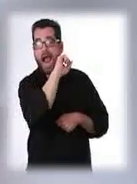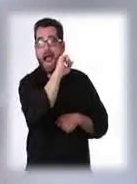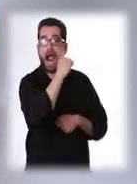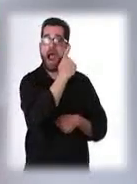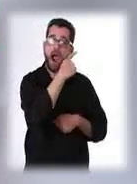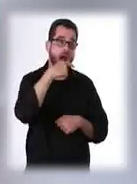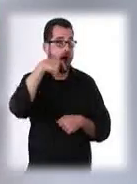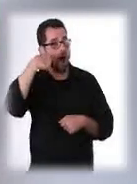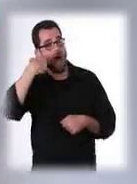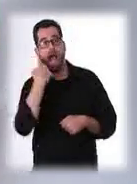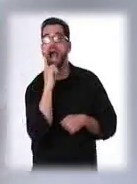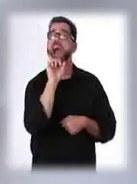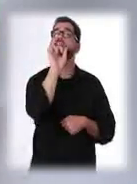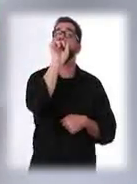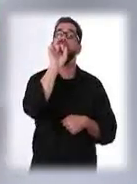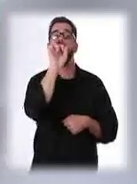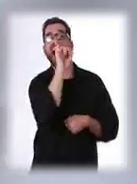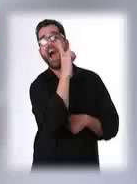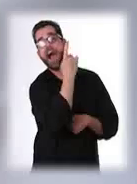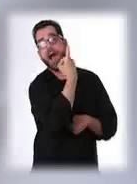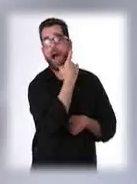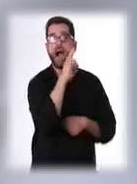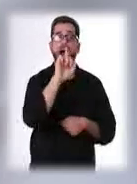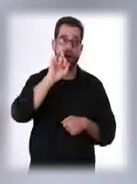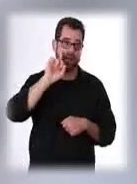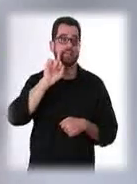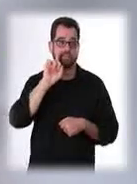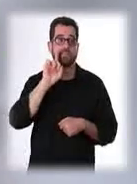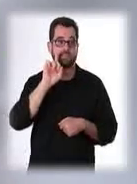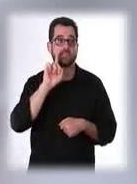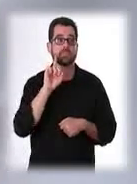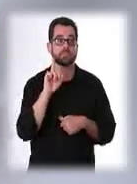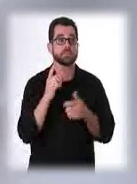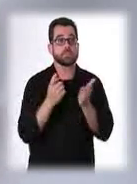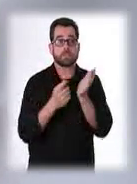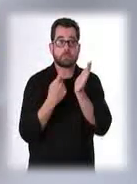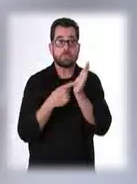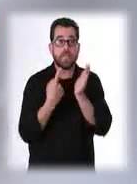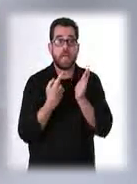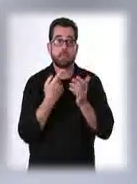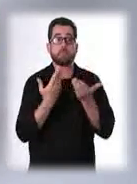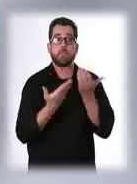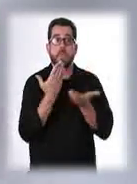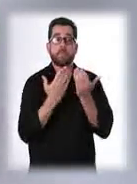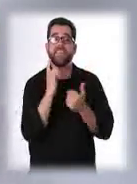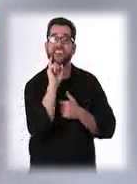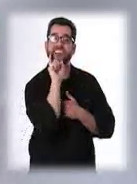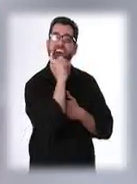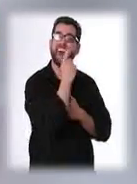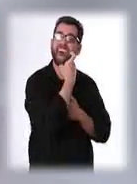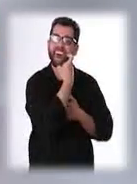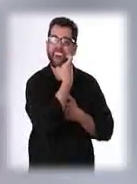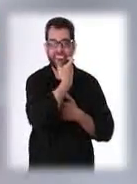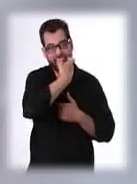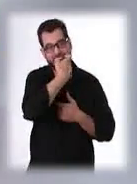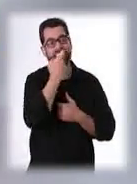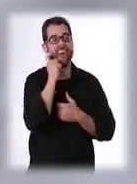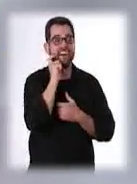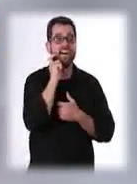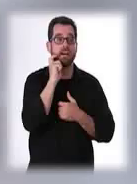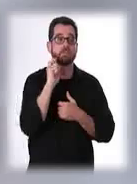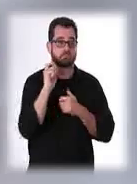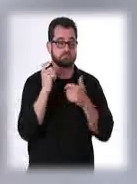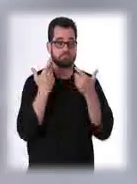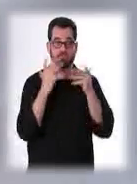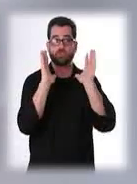the toothbrush towards the chewing surfaces of the teeth. Repeat until the backs of all the teeth are cleaned. You might need